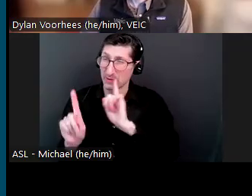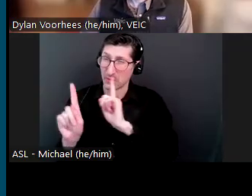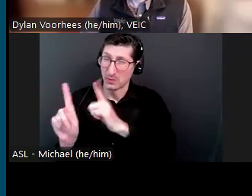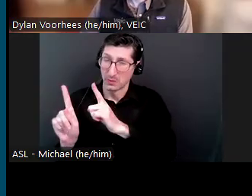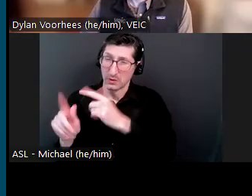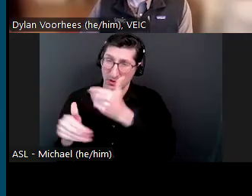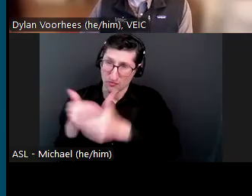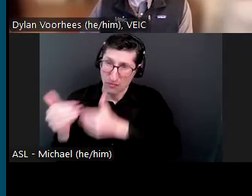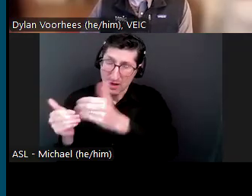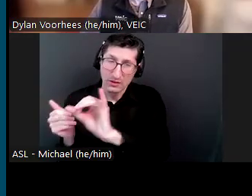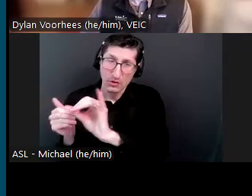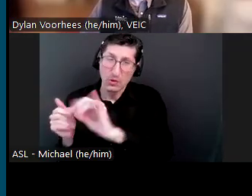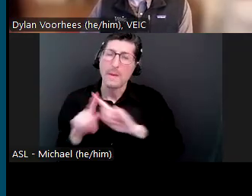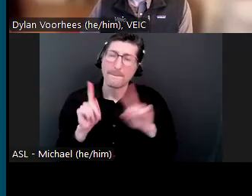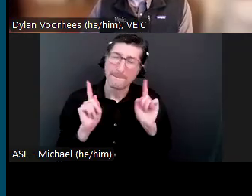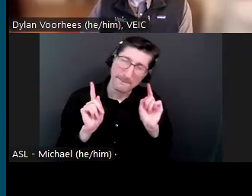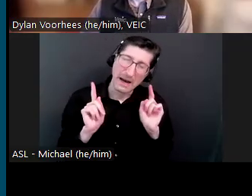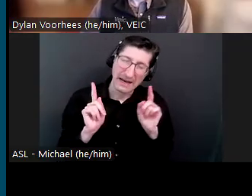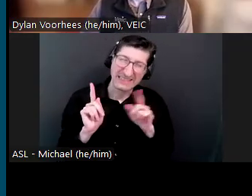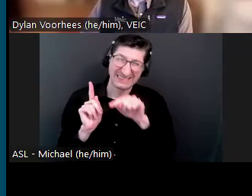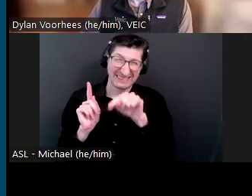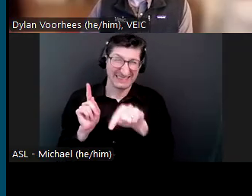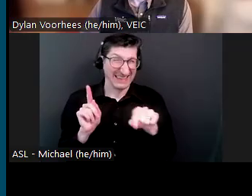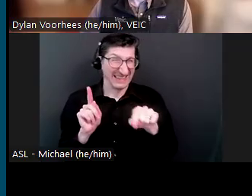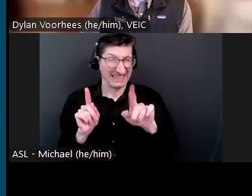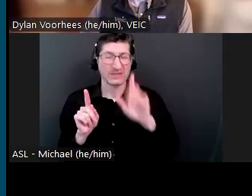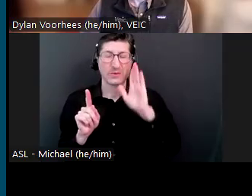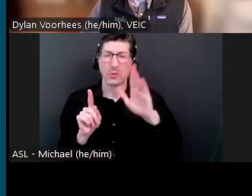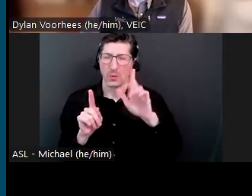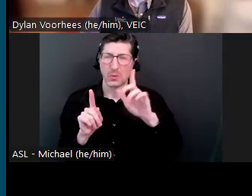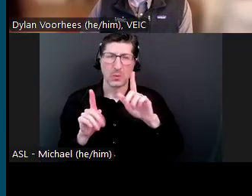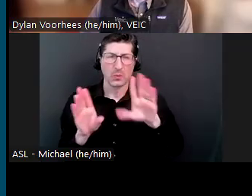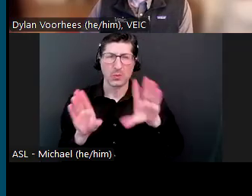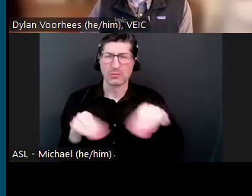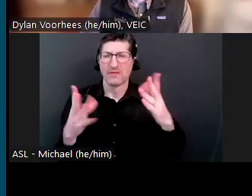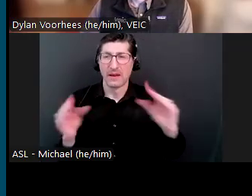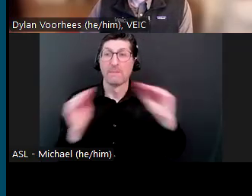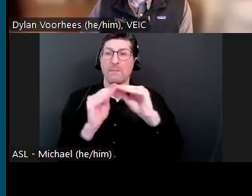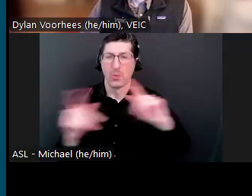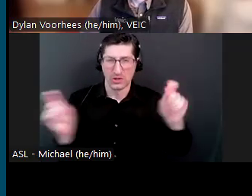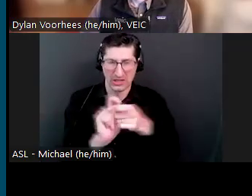is proposed here, but this is a larger framework.